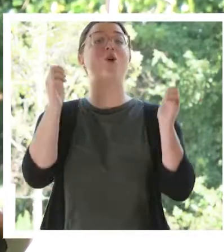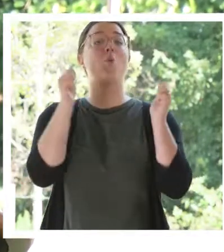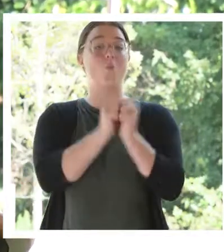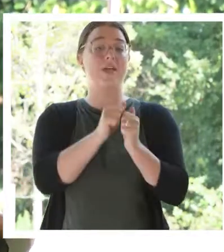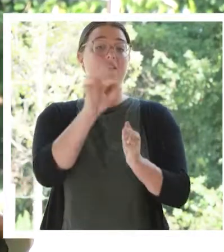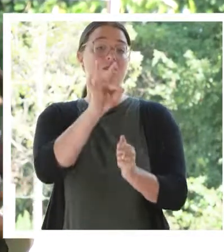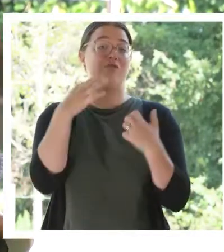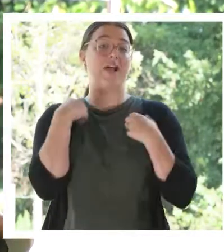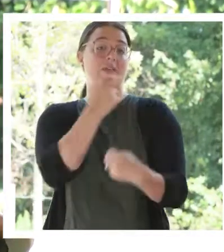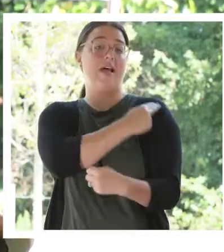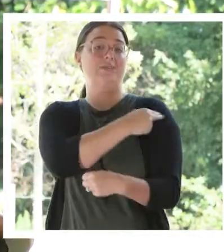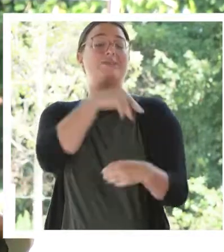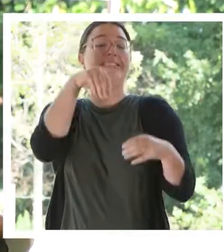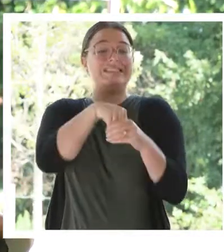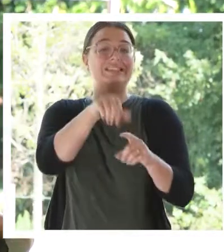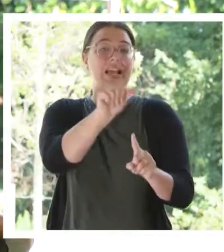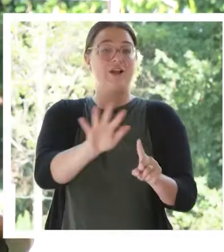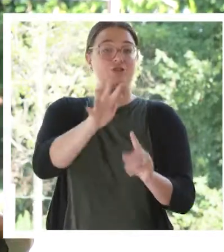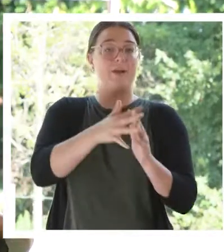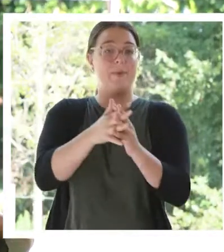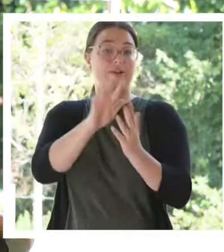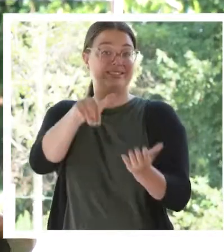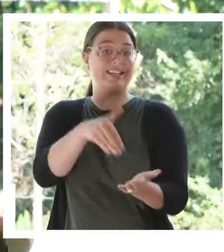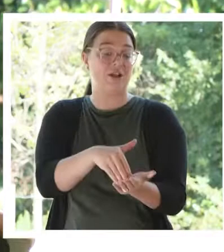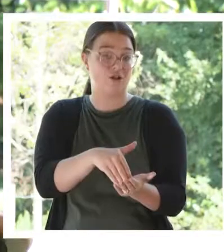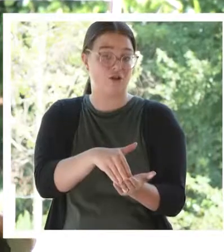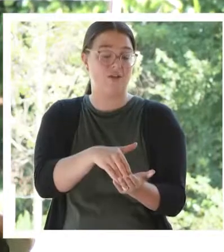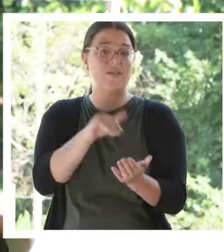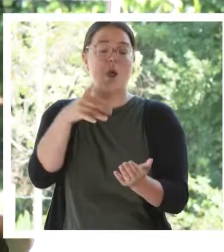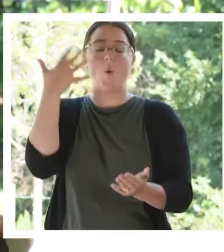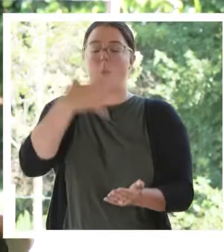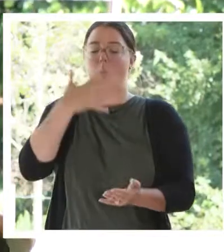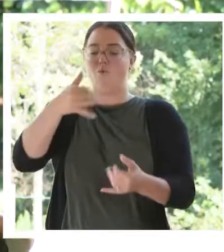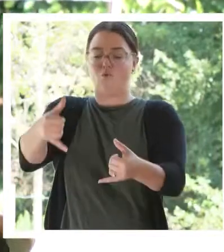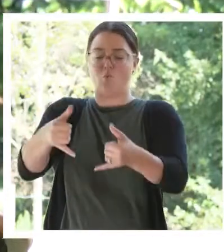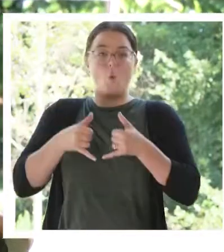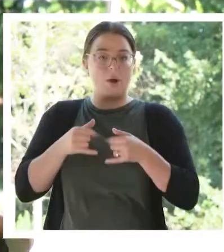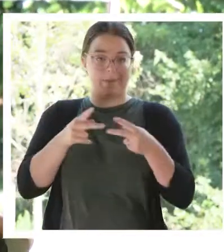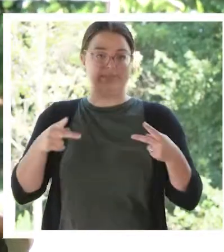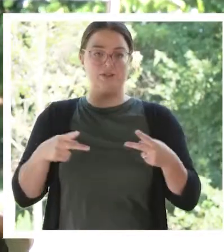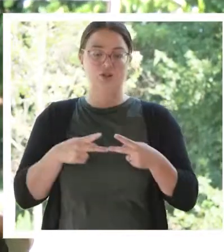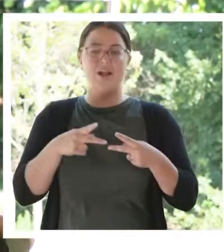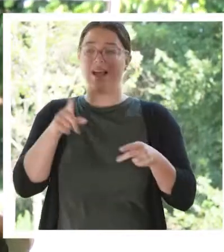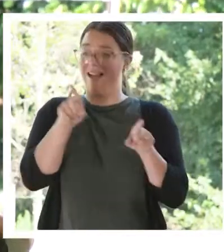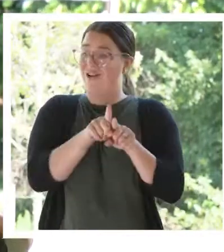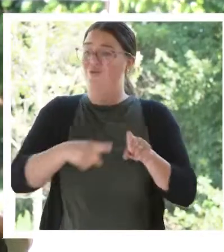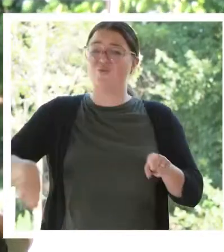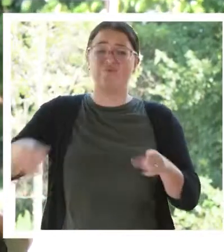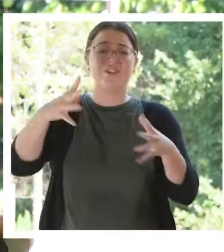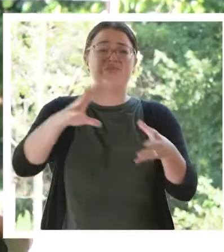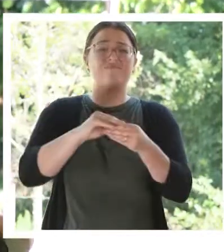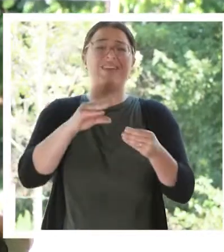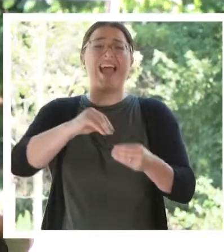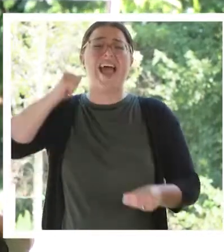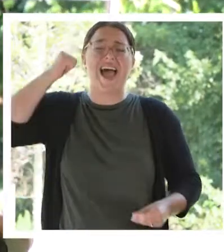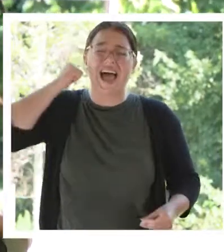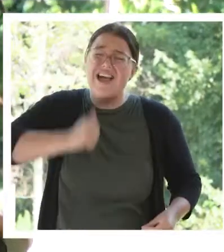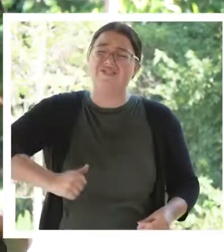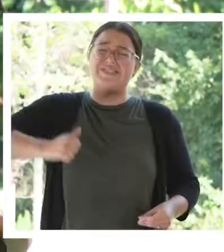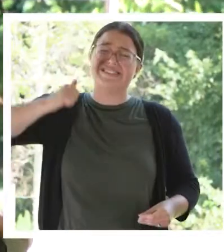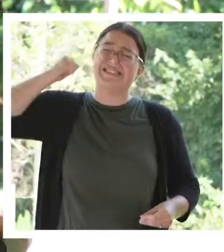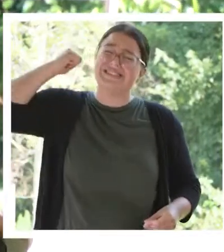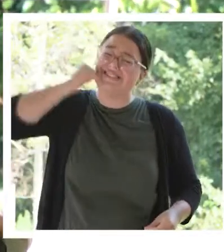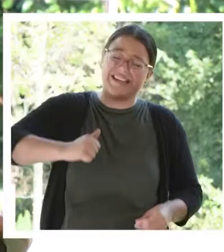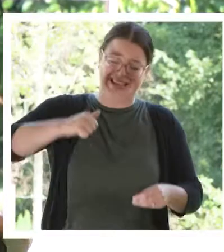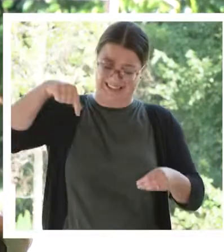Center. And as everyone has said, every day, somewhere in this community, there was someone on the front lines doing something to